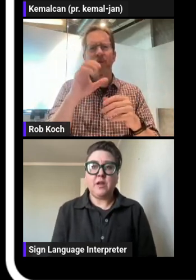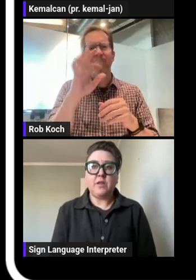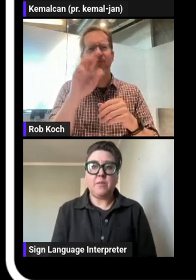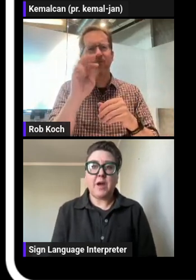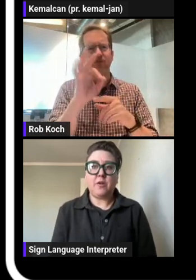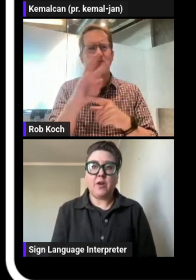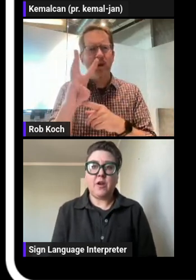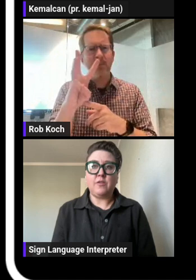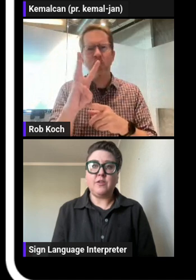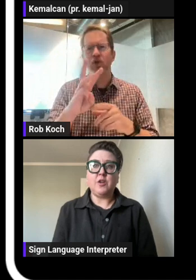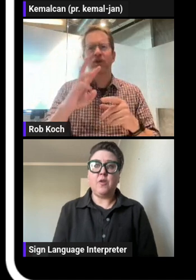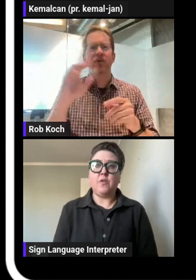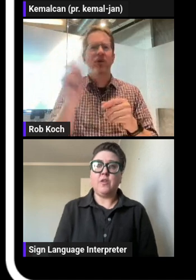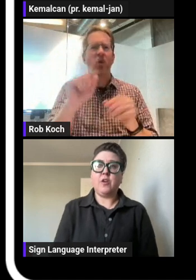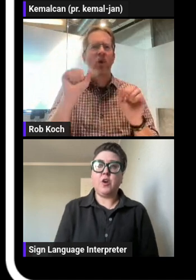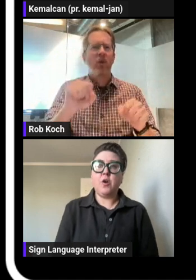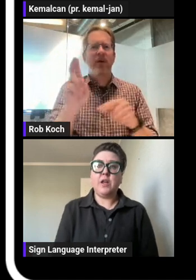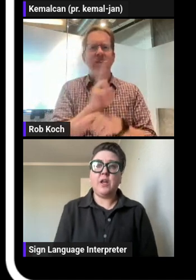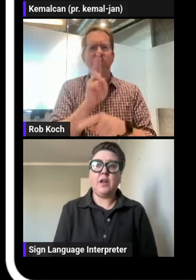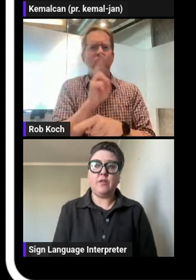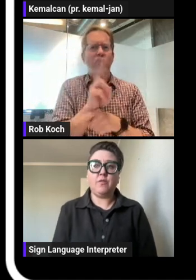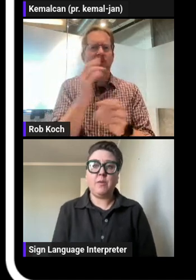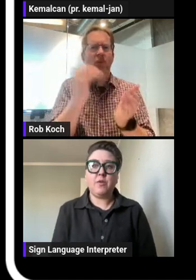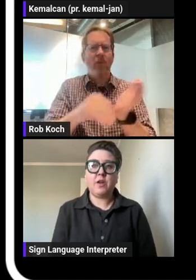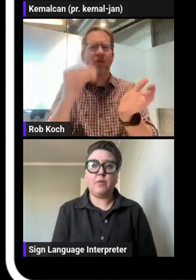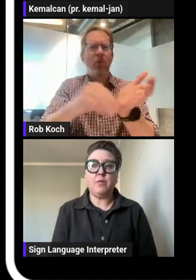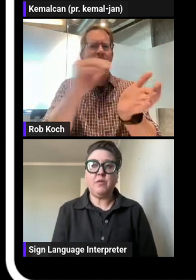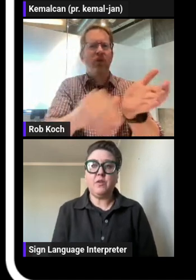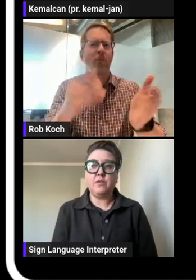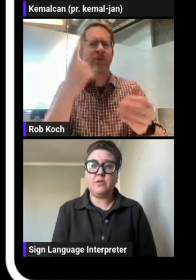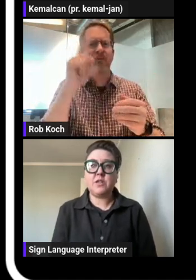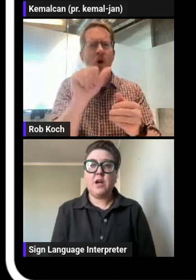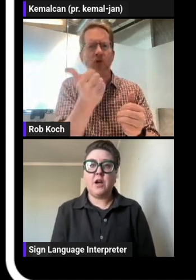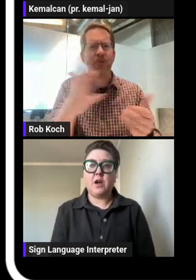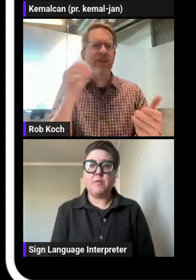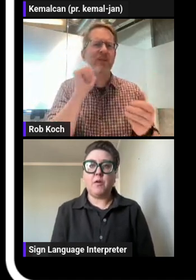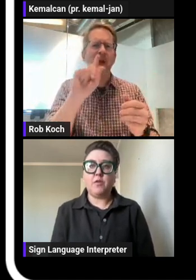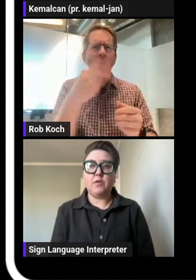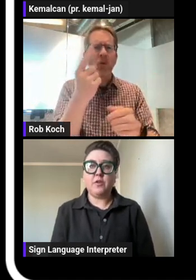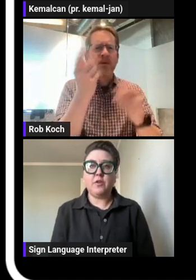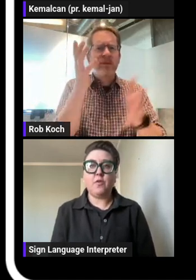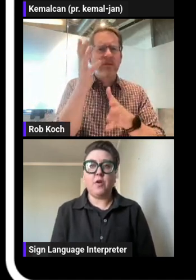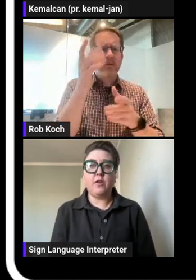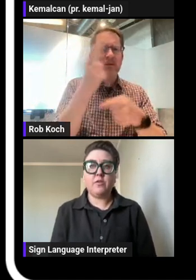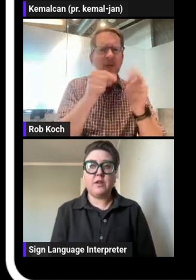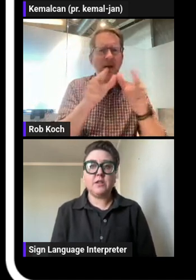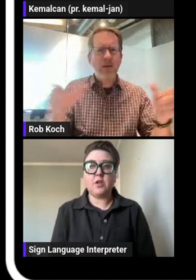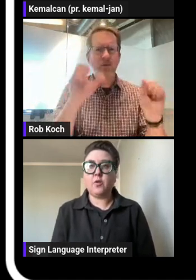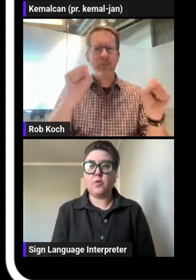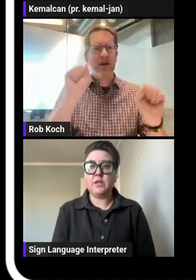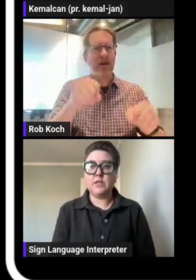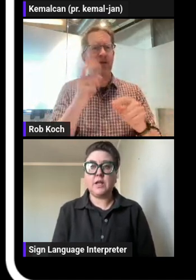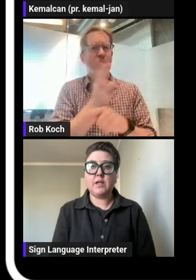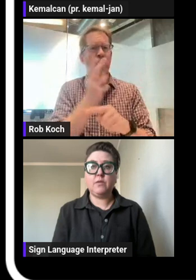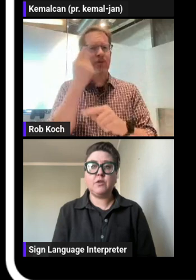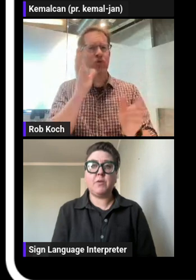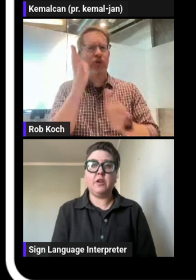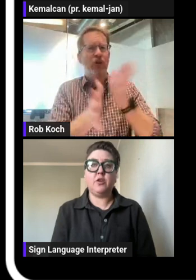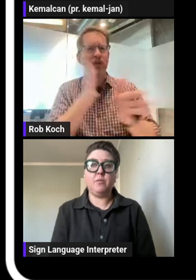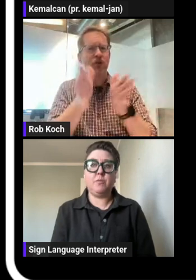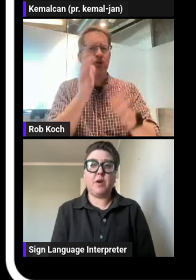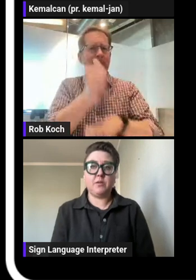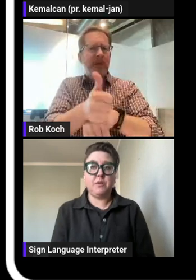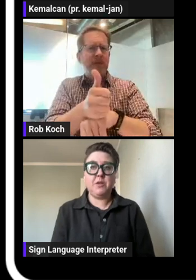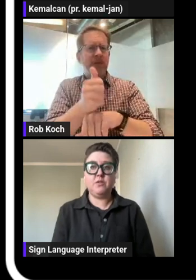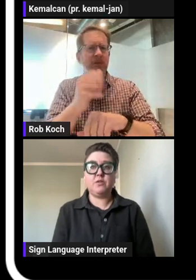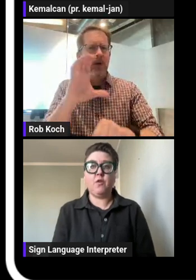of the background, the coding and the framework and what we've used over and over for other things, not only sign language,